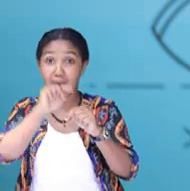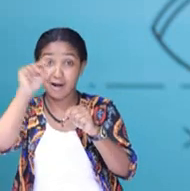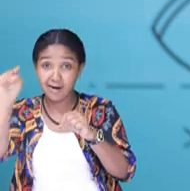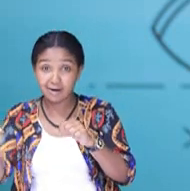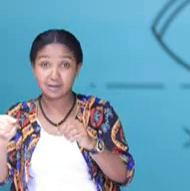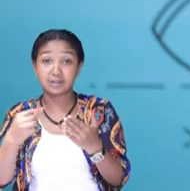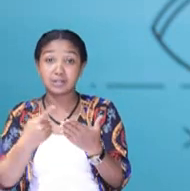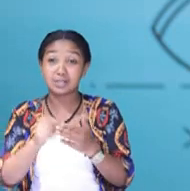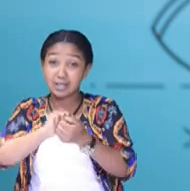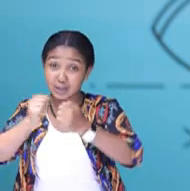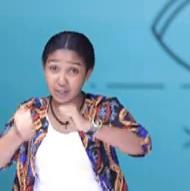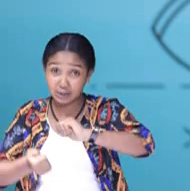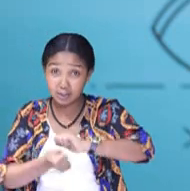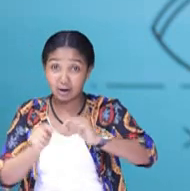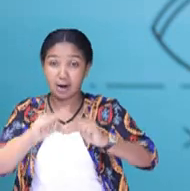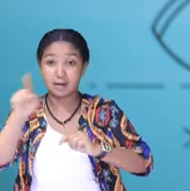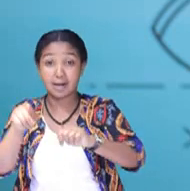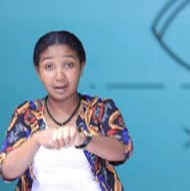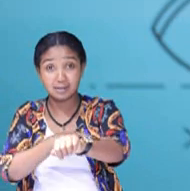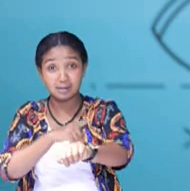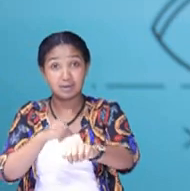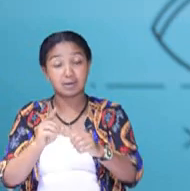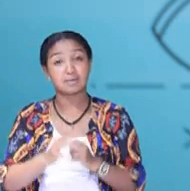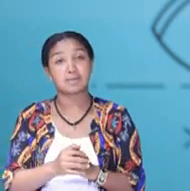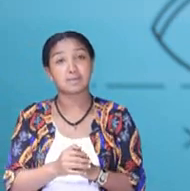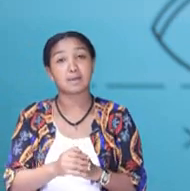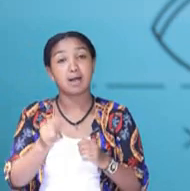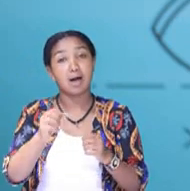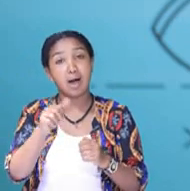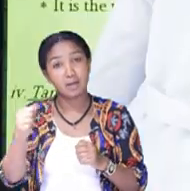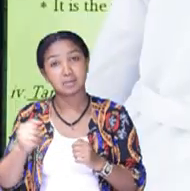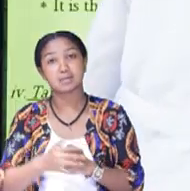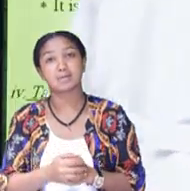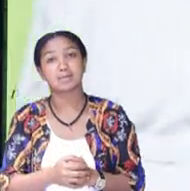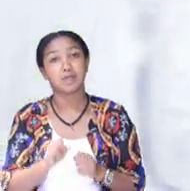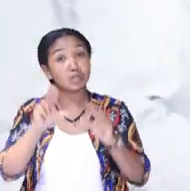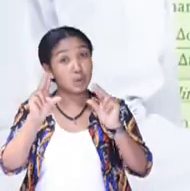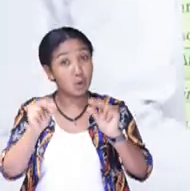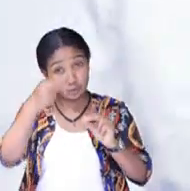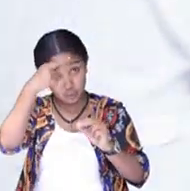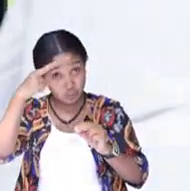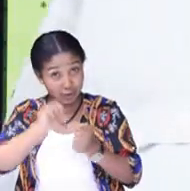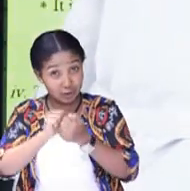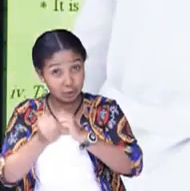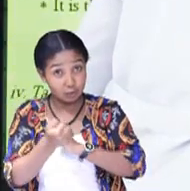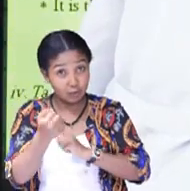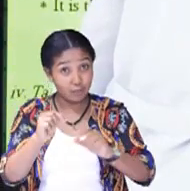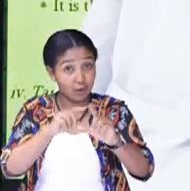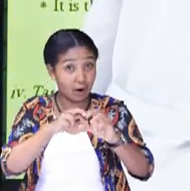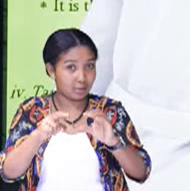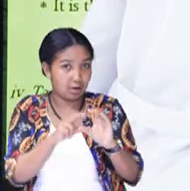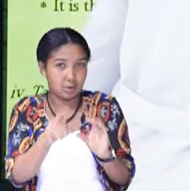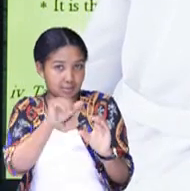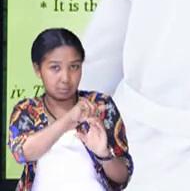length. Therefore, the change in arc length appears as, it's not due to the change of radius. The